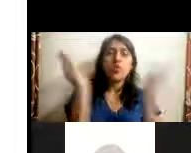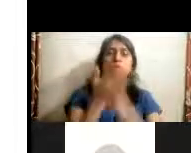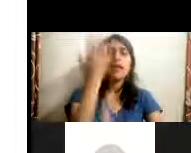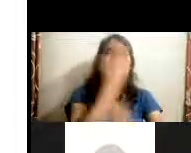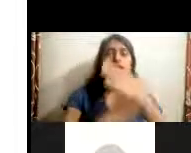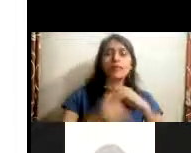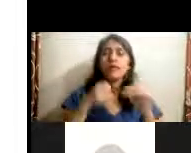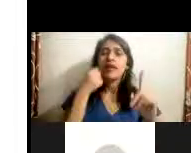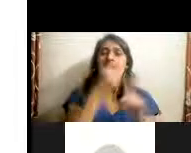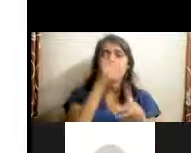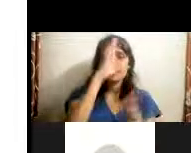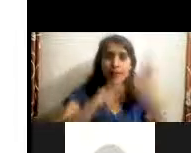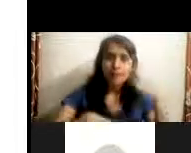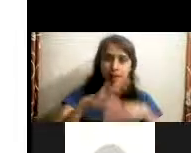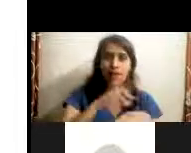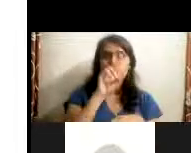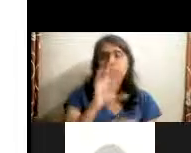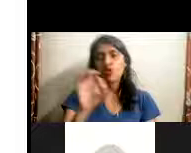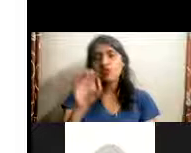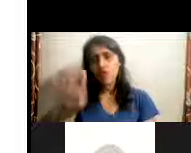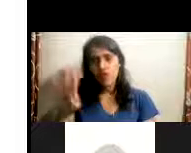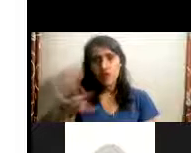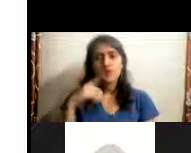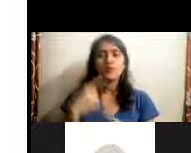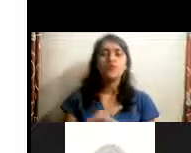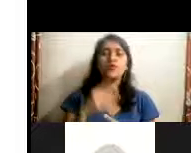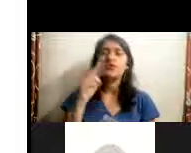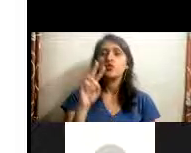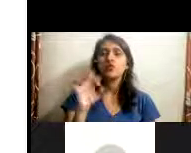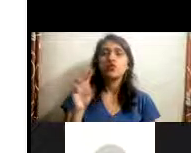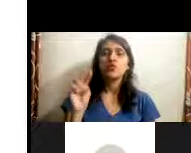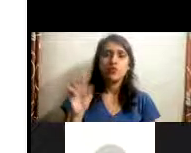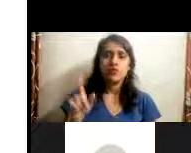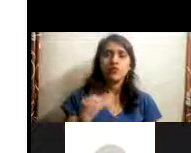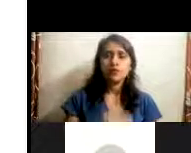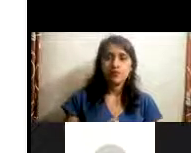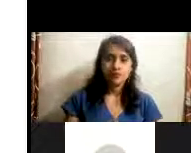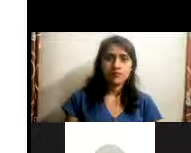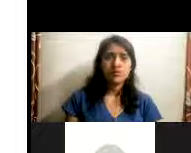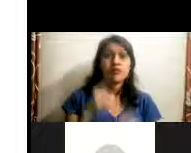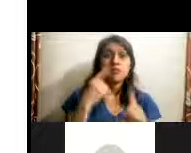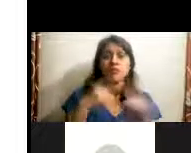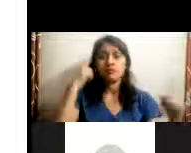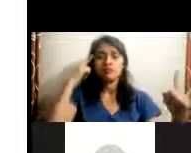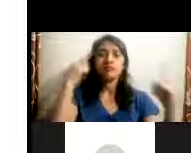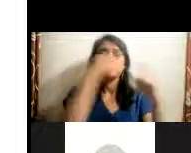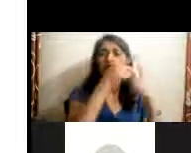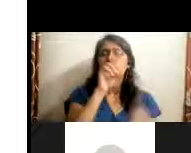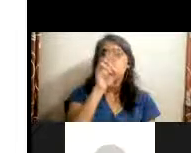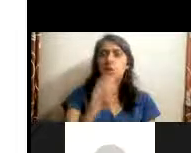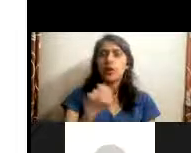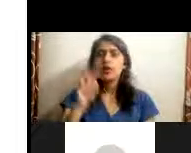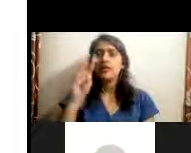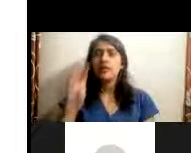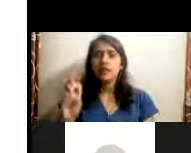Plan 2014 is there. And then we have the Sustainable Development Goal 2030 agenda, where goal 3 is